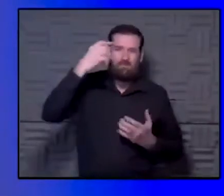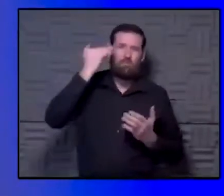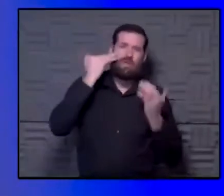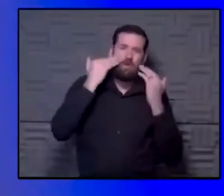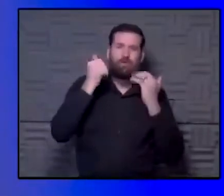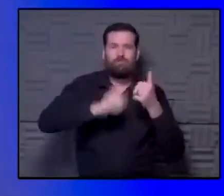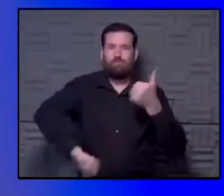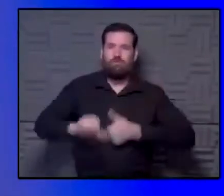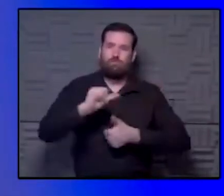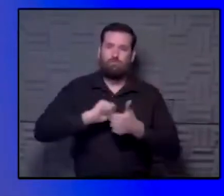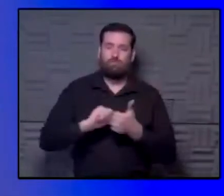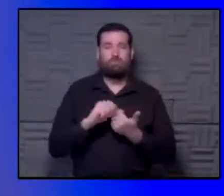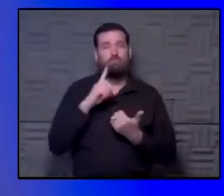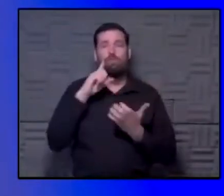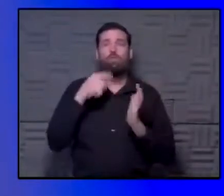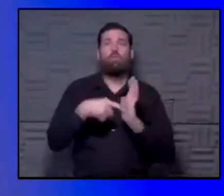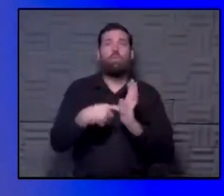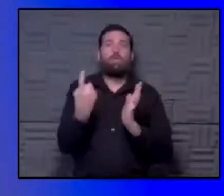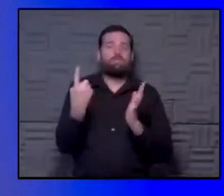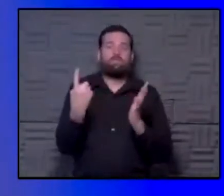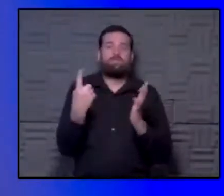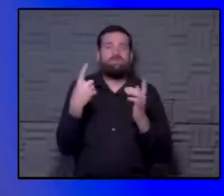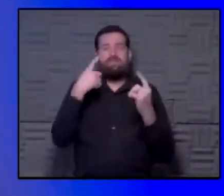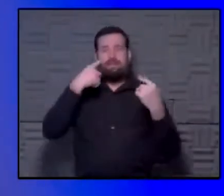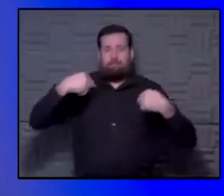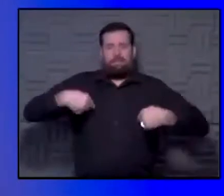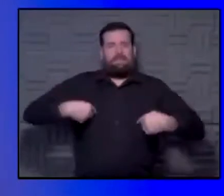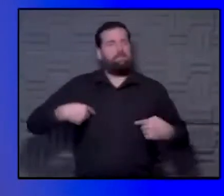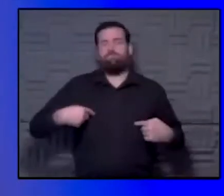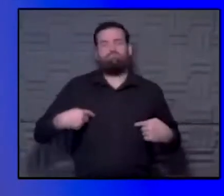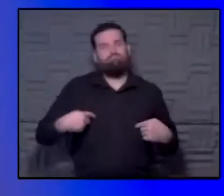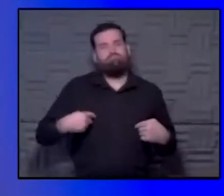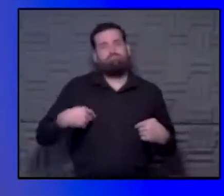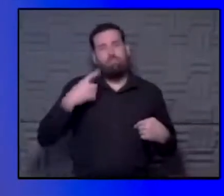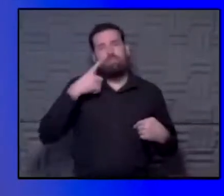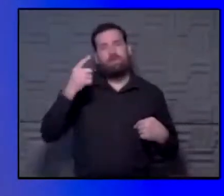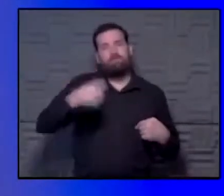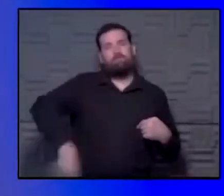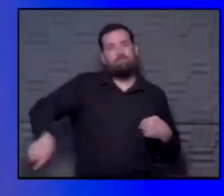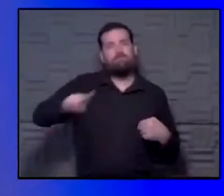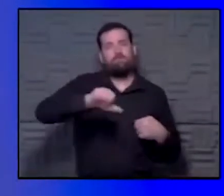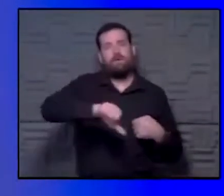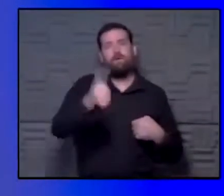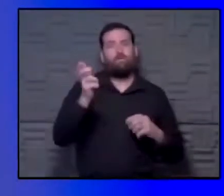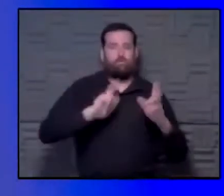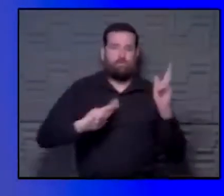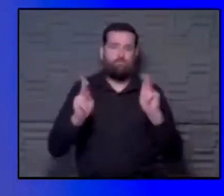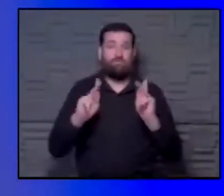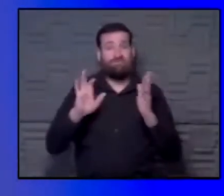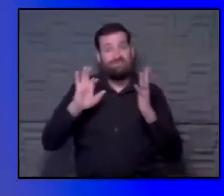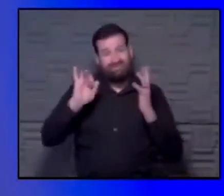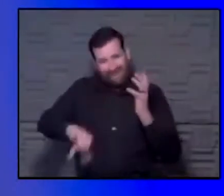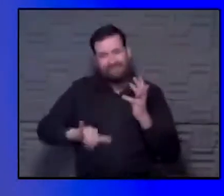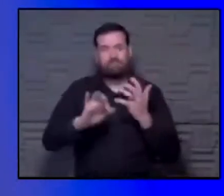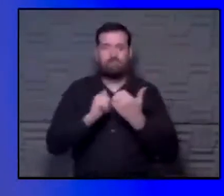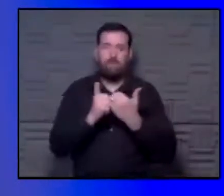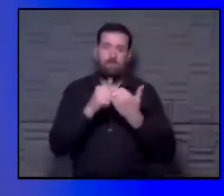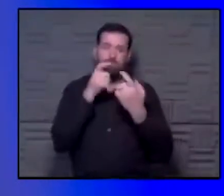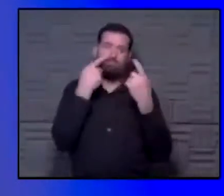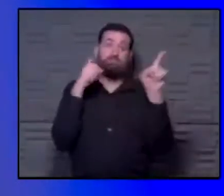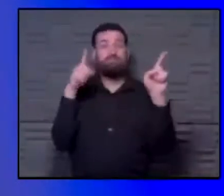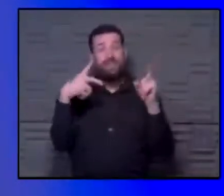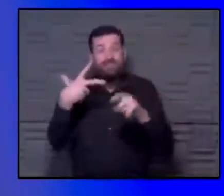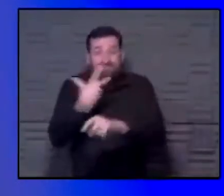and for once not think of ourselves, think of others, because that's how we're going to get through this. And